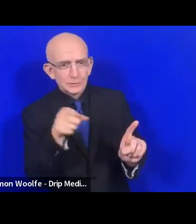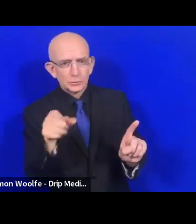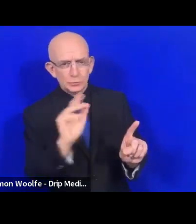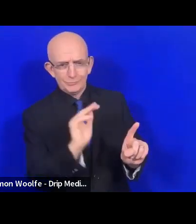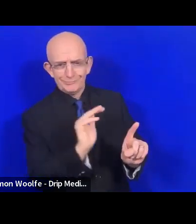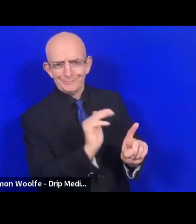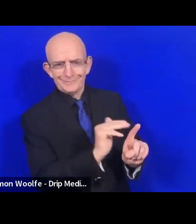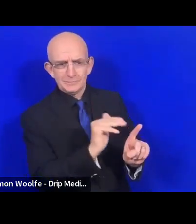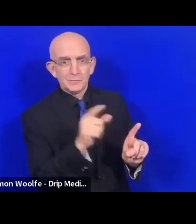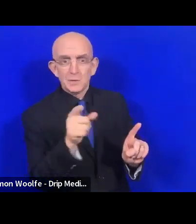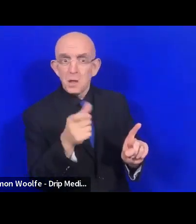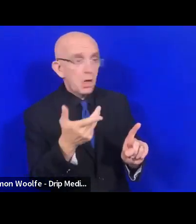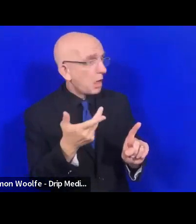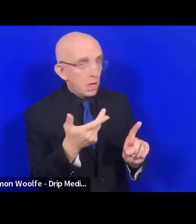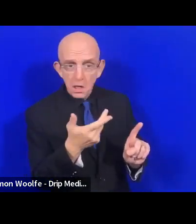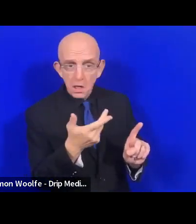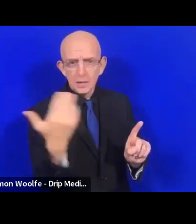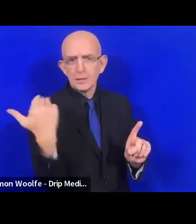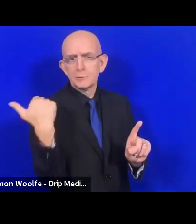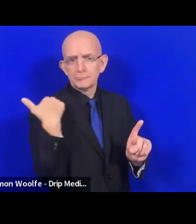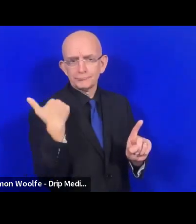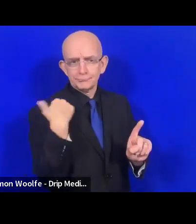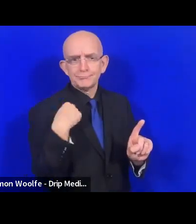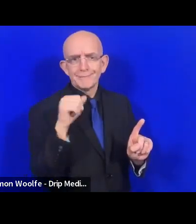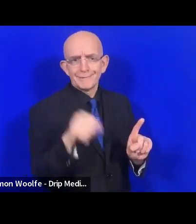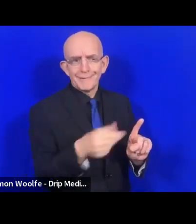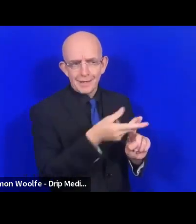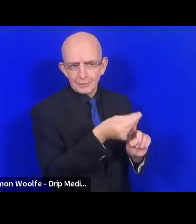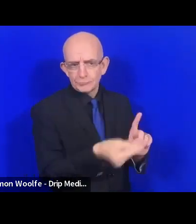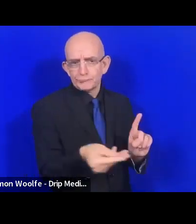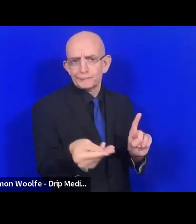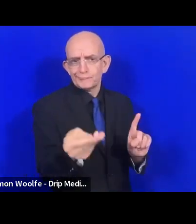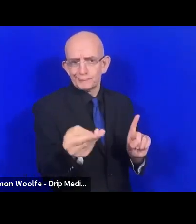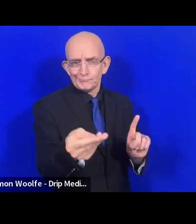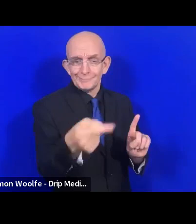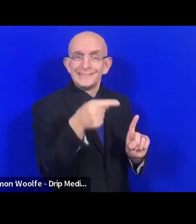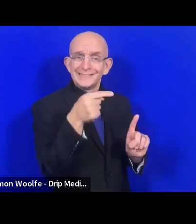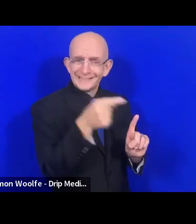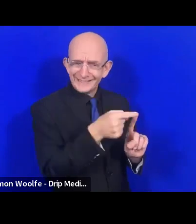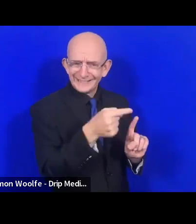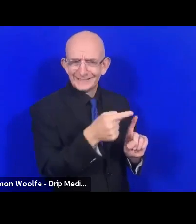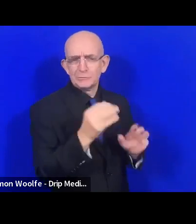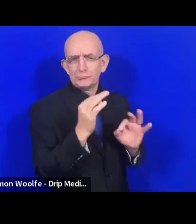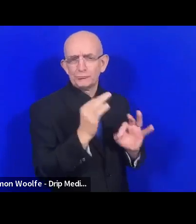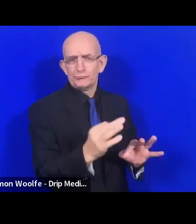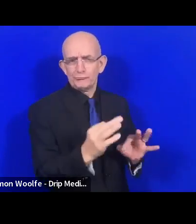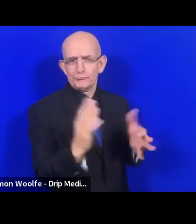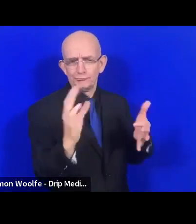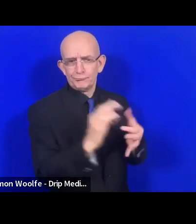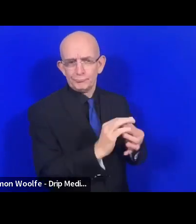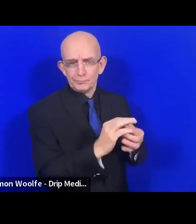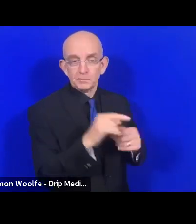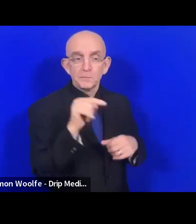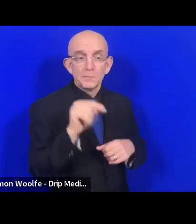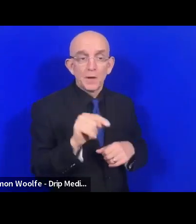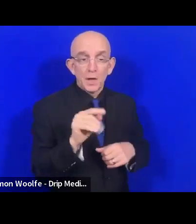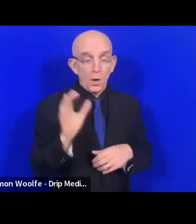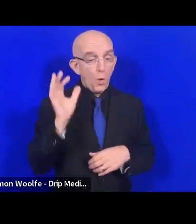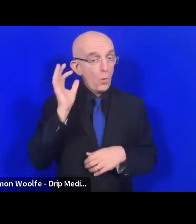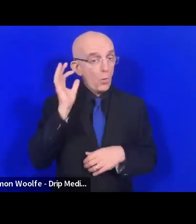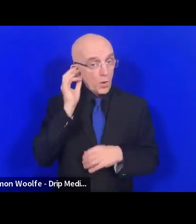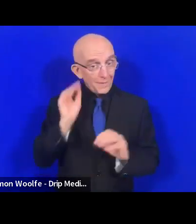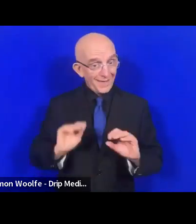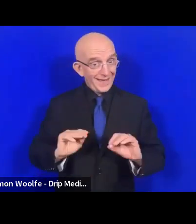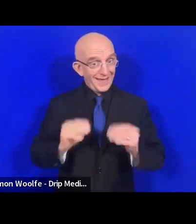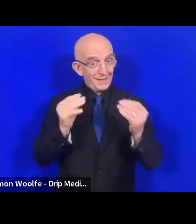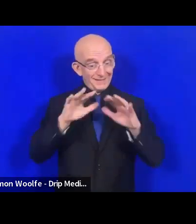A big part of what we do at Women Enabled International is movement building. So we build the bridges, we build the connections. So